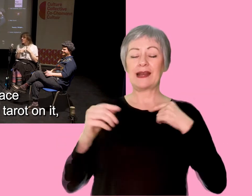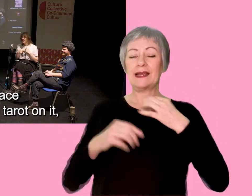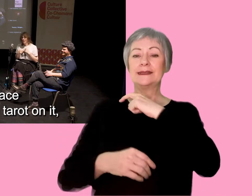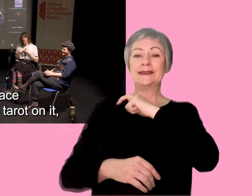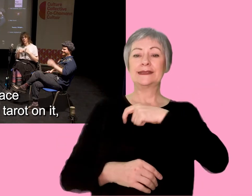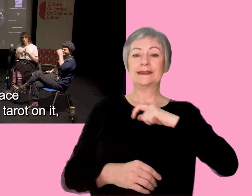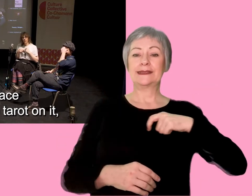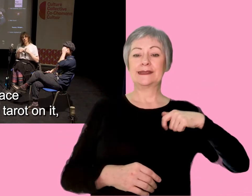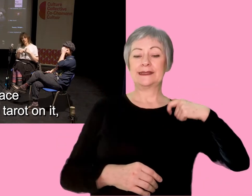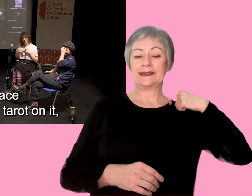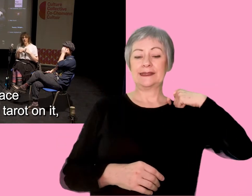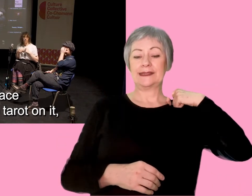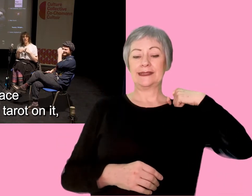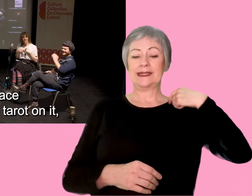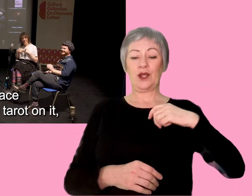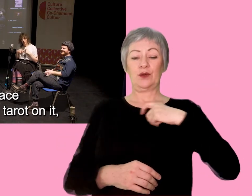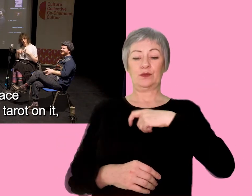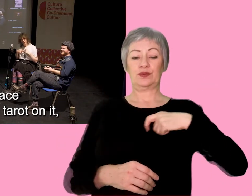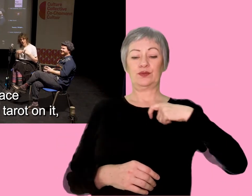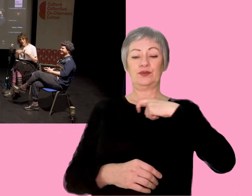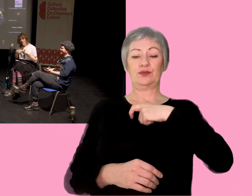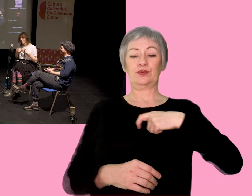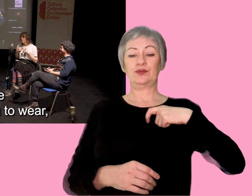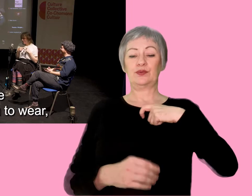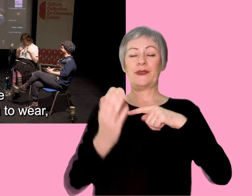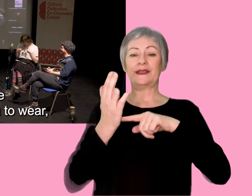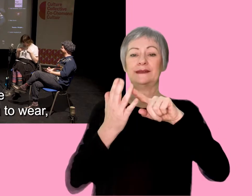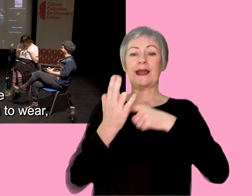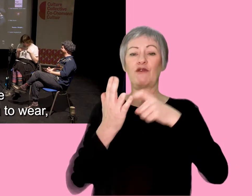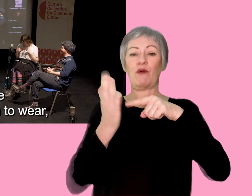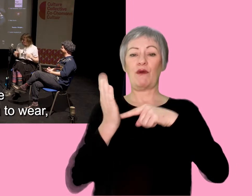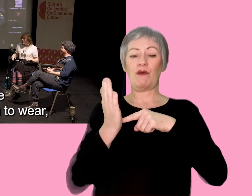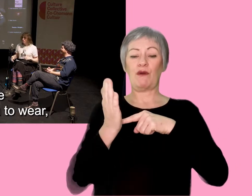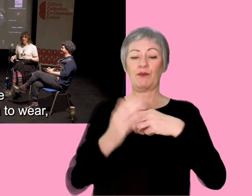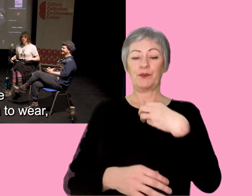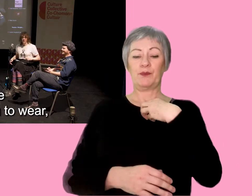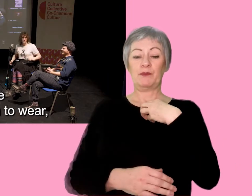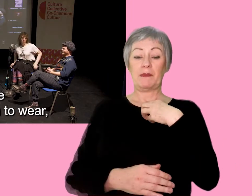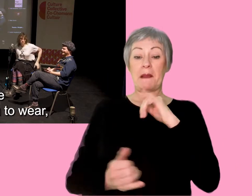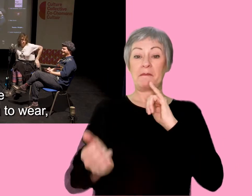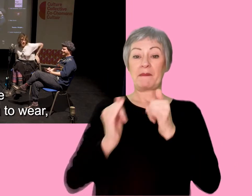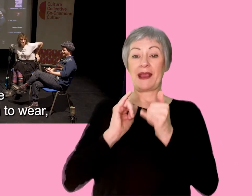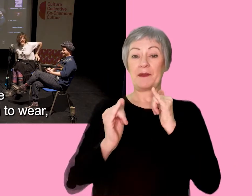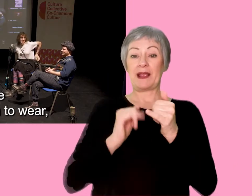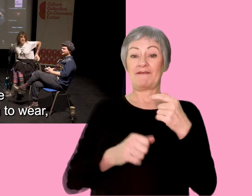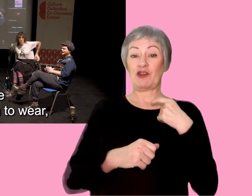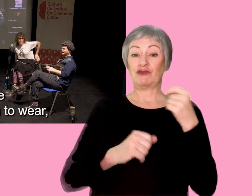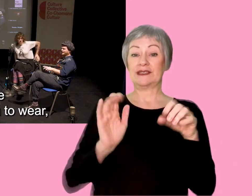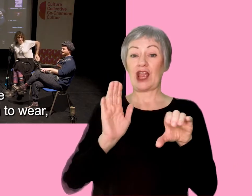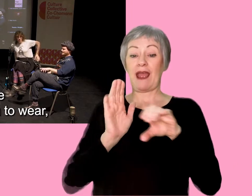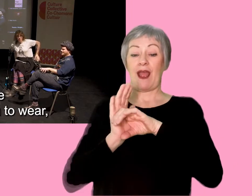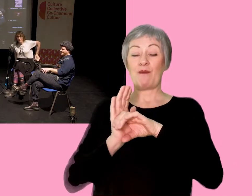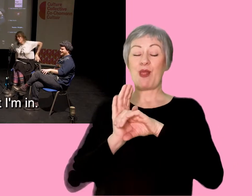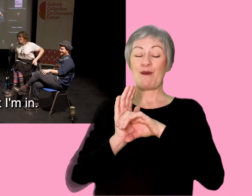necklace with a tour card for the tarot on it, which is maybe a bit of a risky